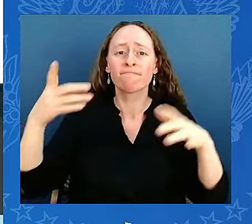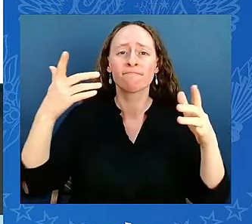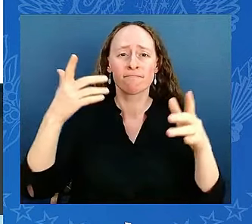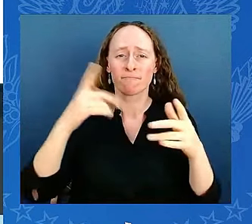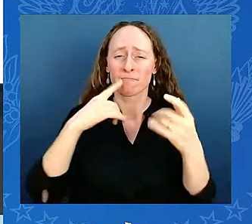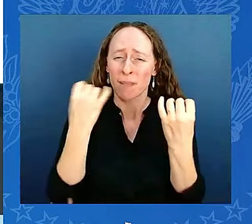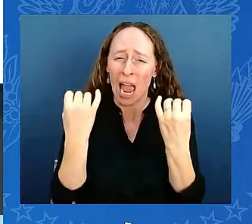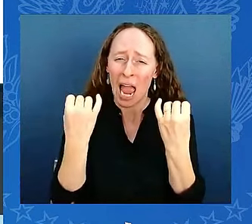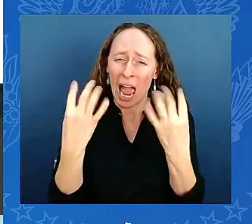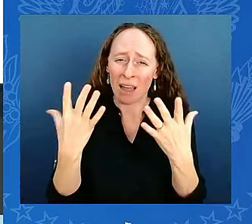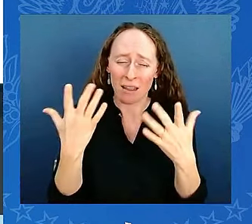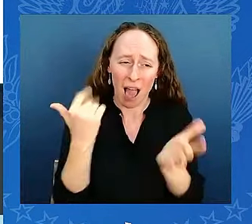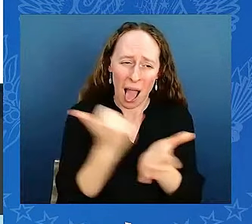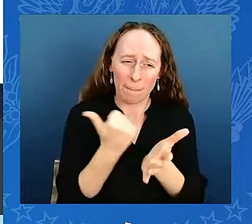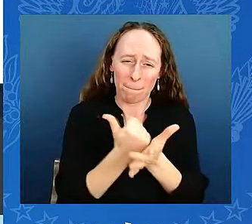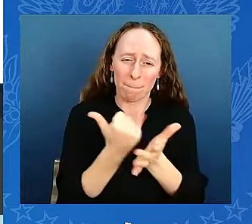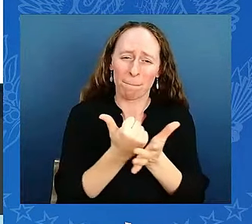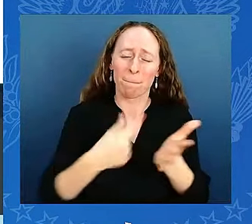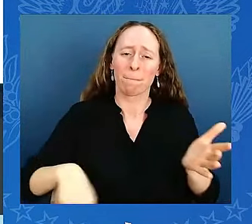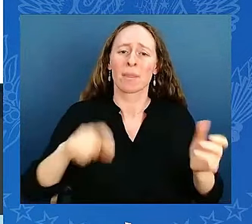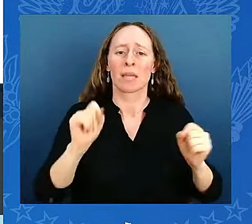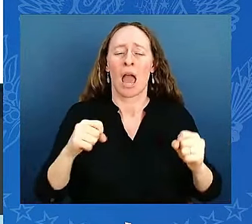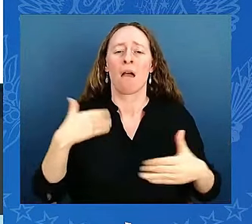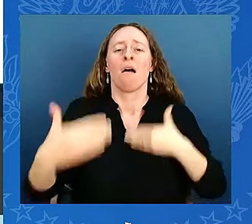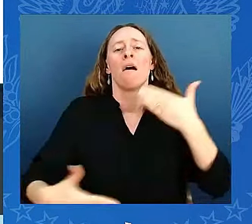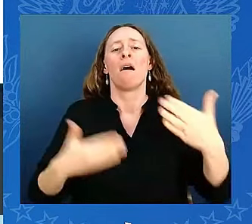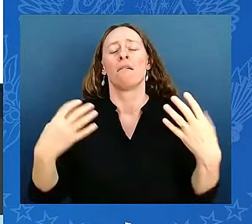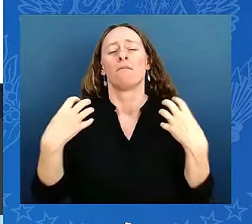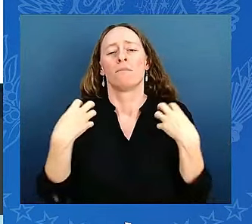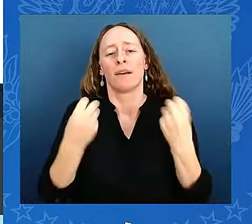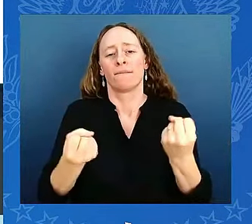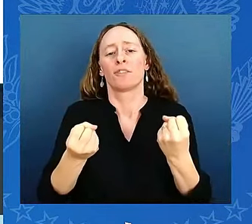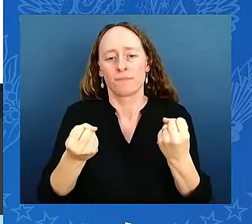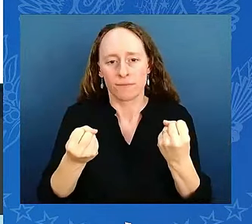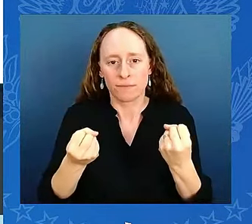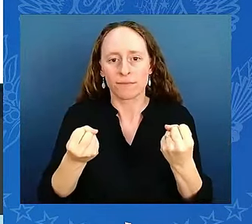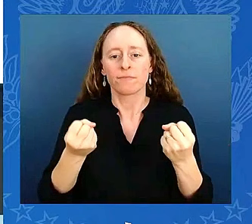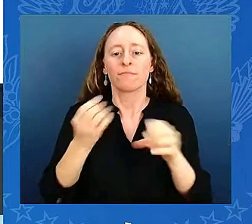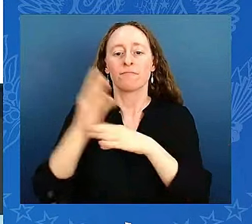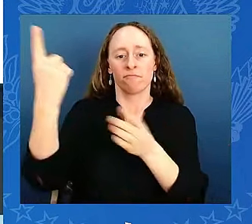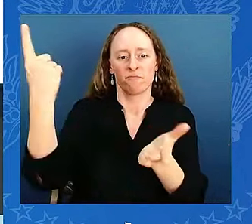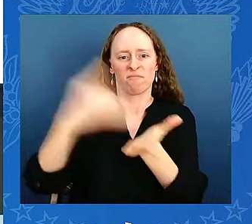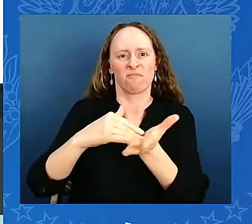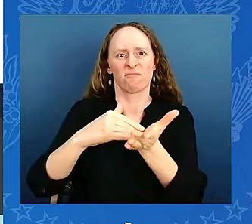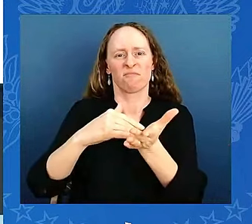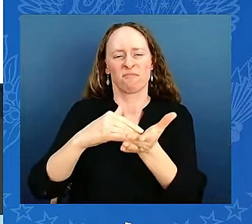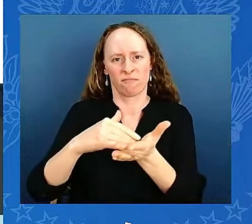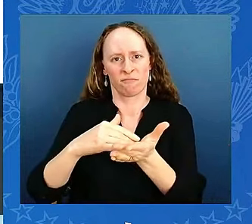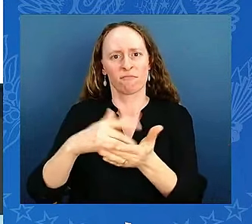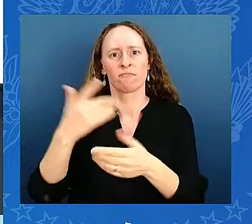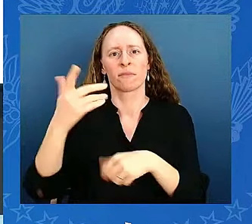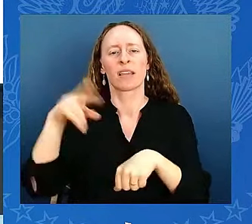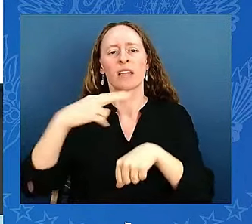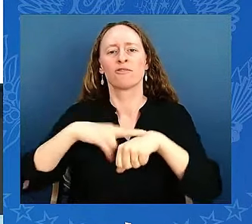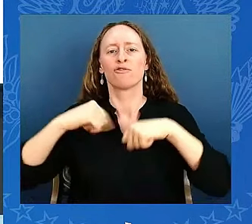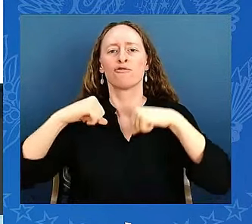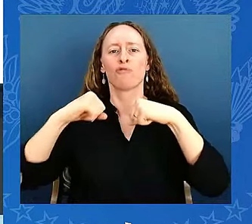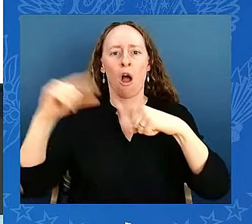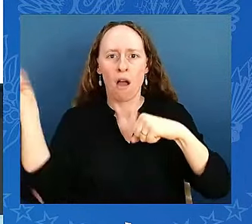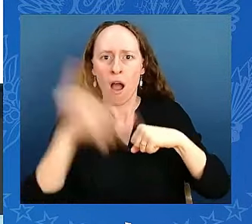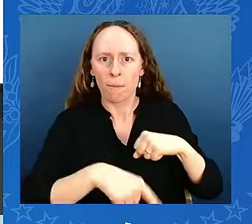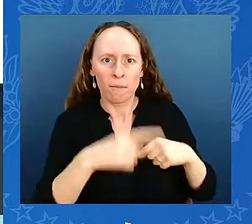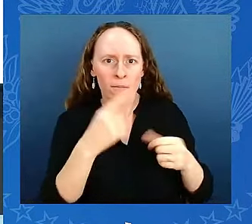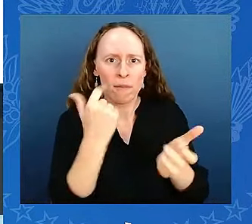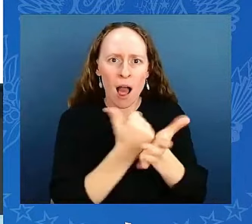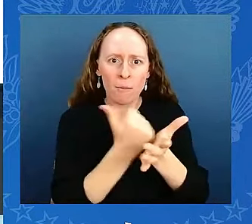More than 1,000 National Guard soldiers are rescuing people. They've rescued more than 1,400 people so